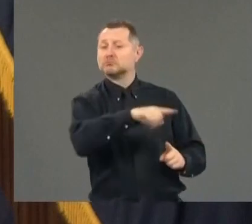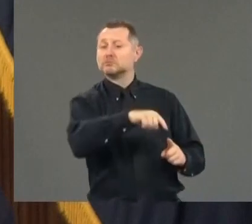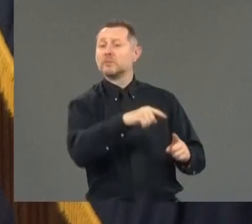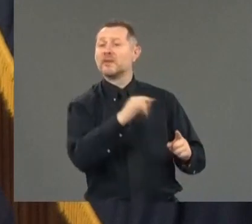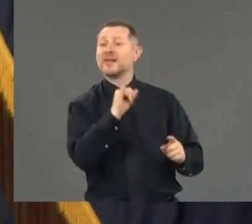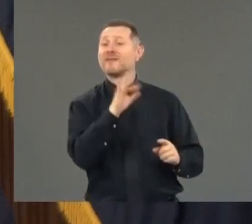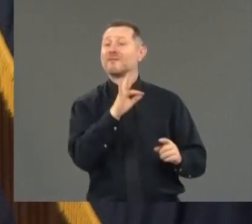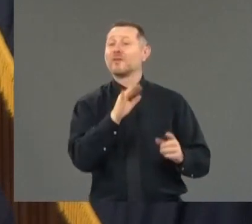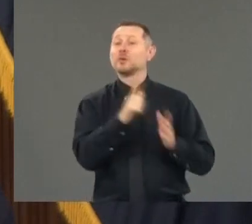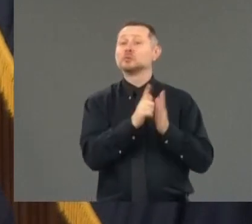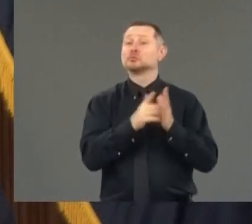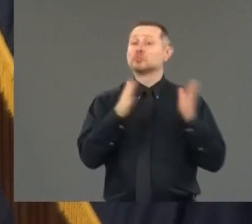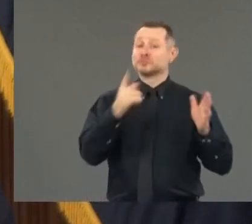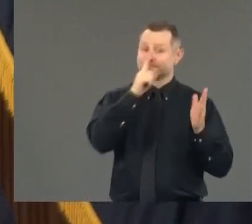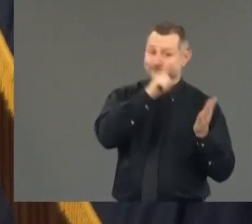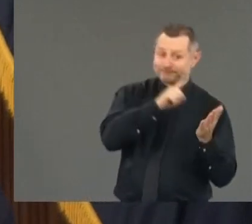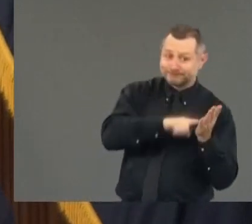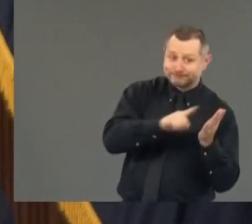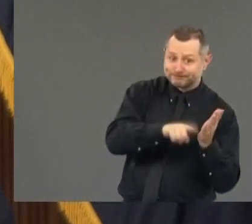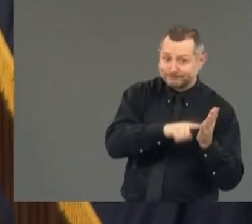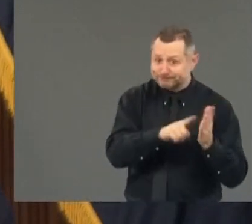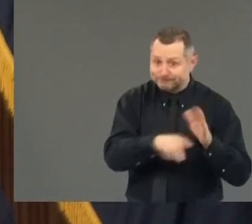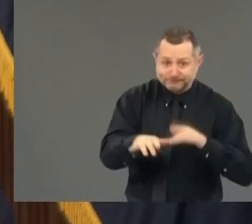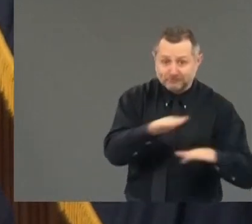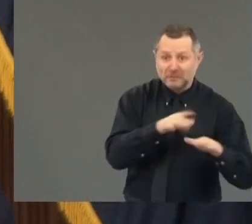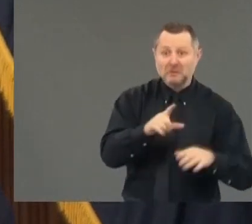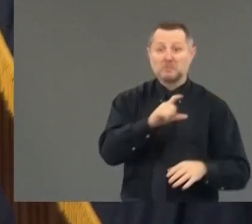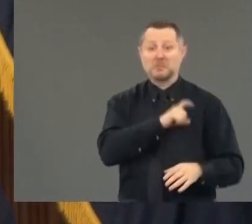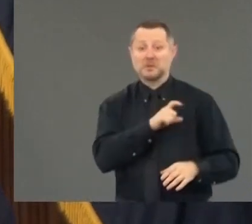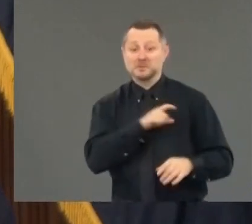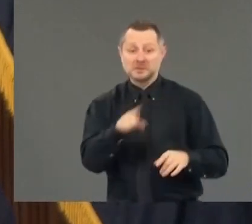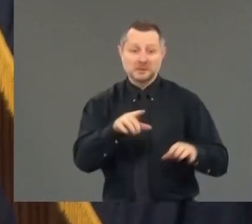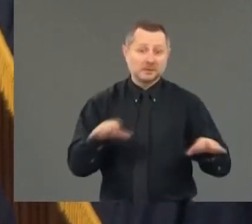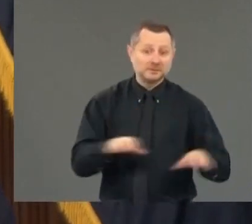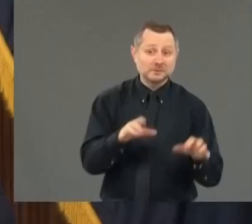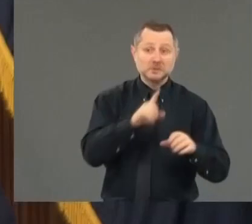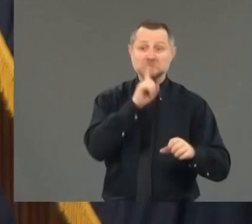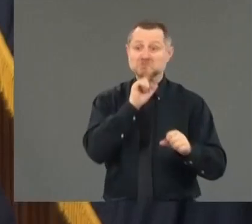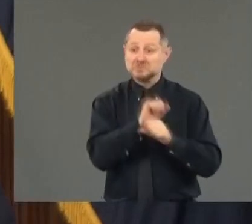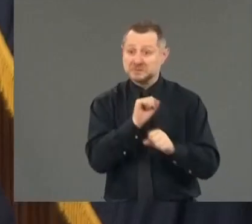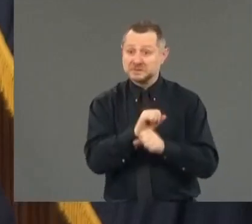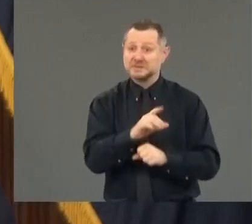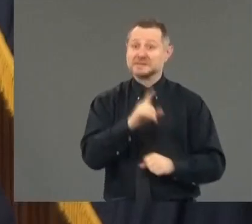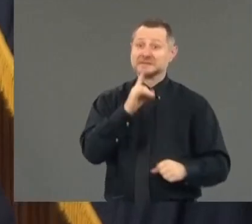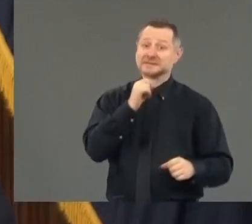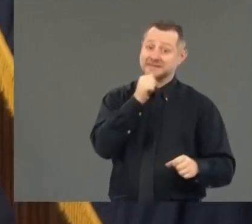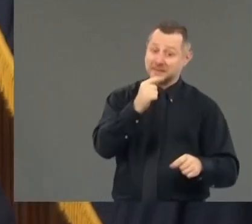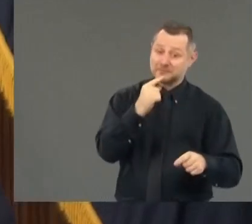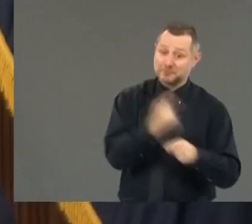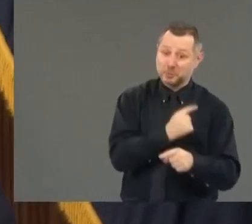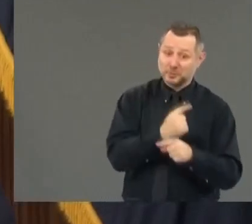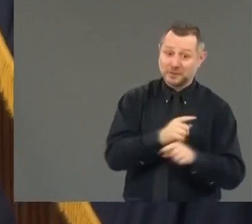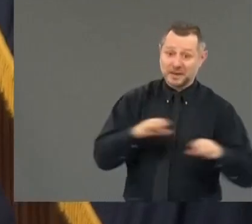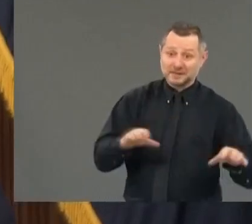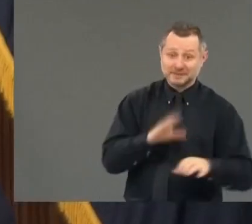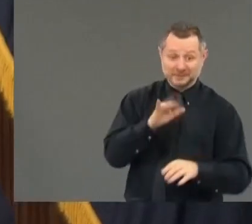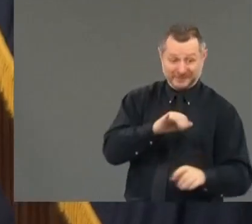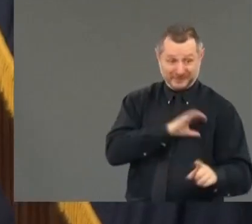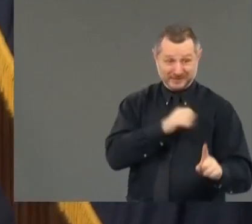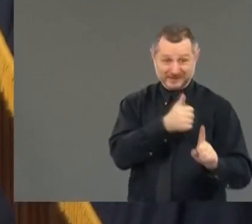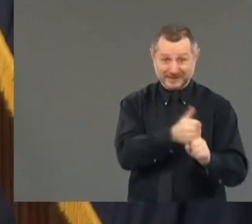review looks at those videos and finds that there was improper police conduct, there will